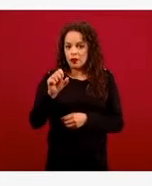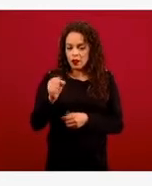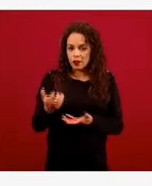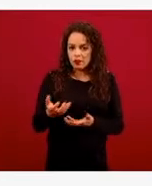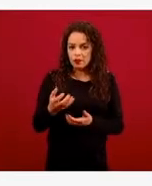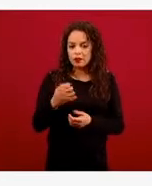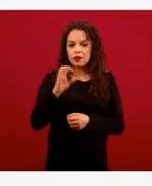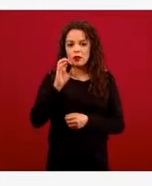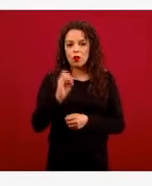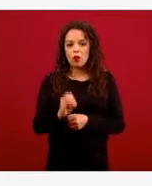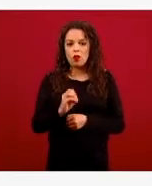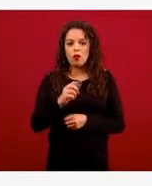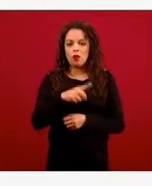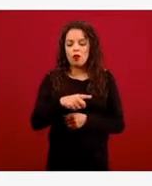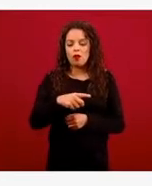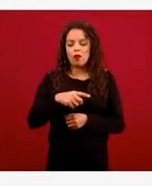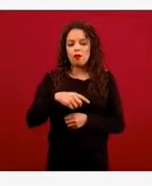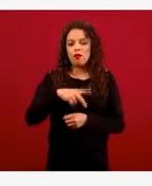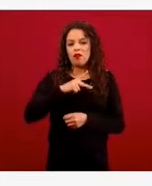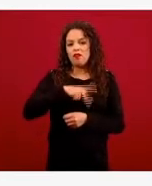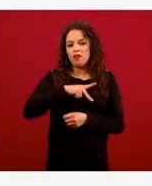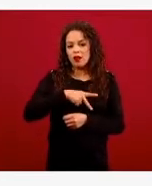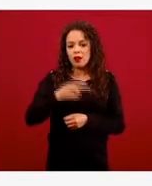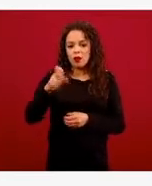non-directly, as through